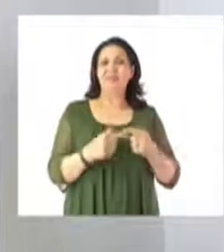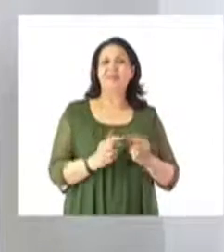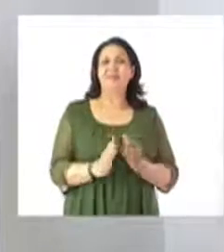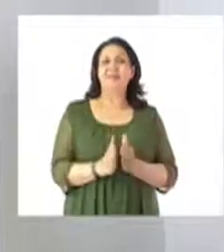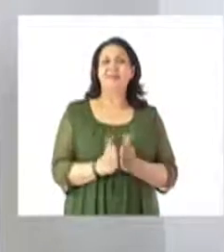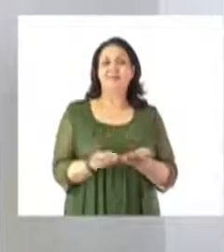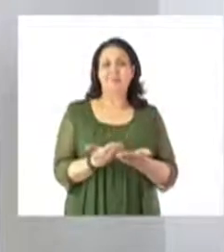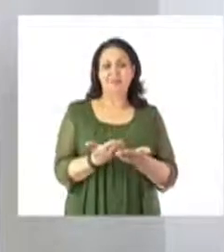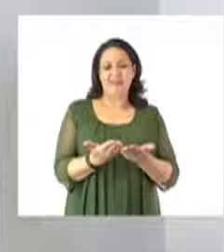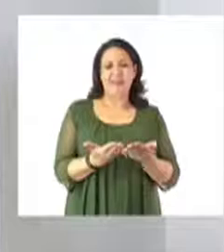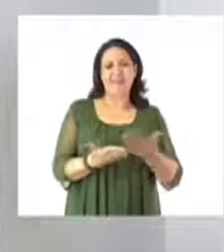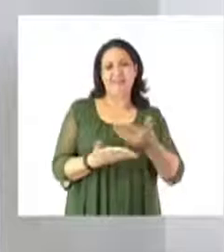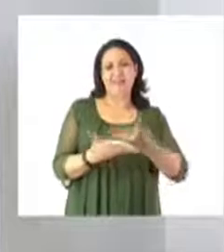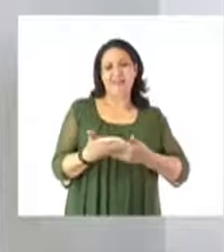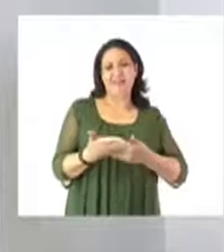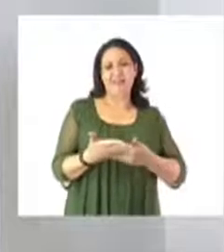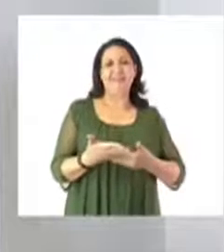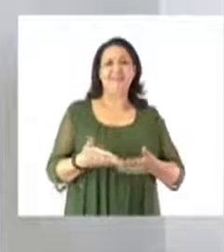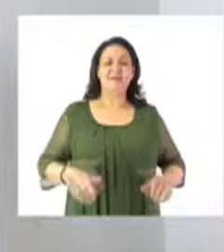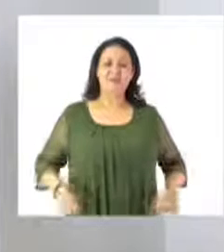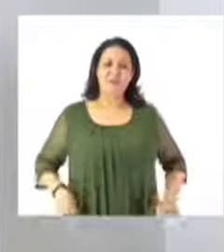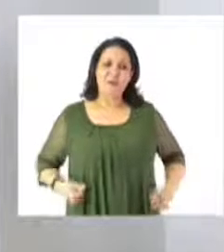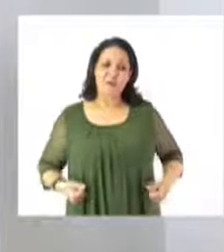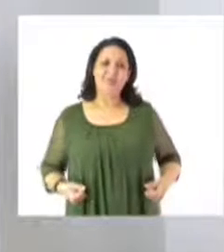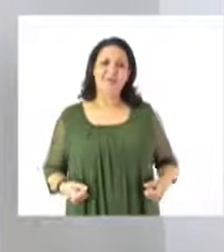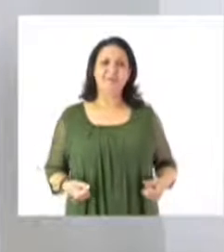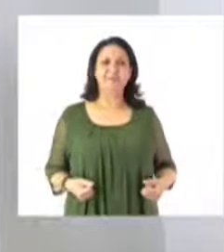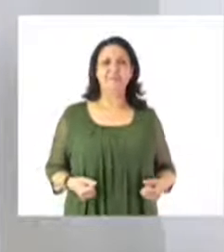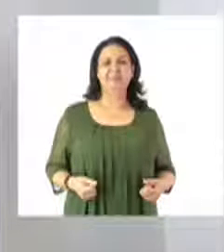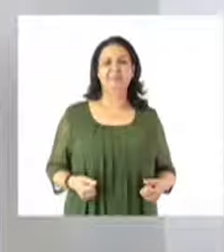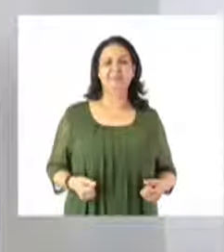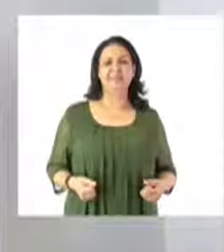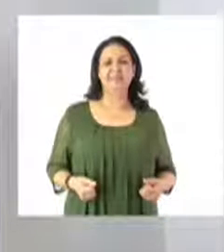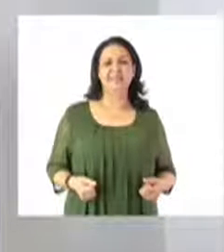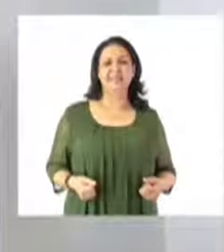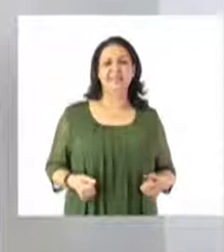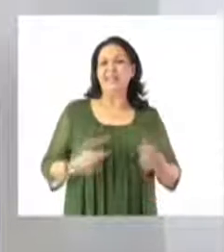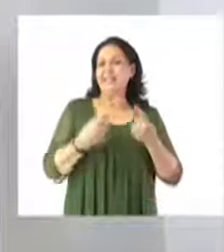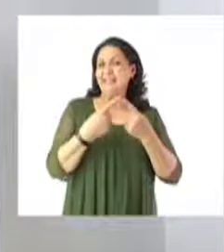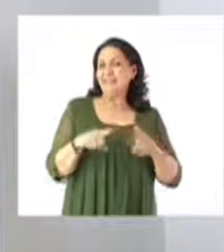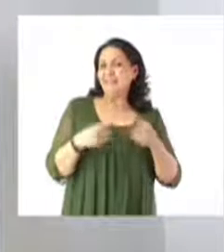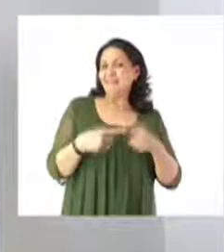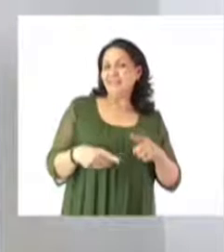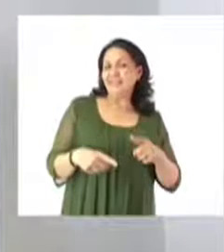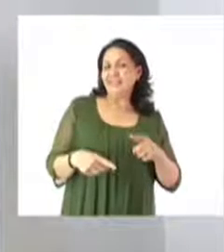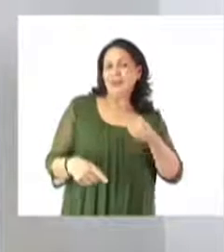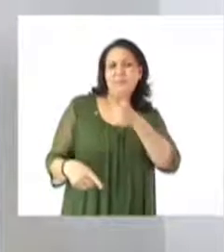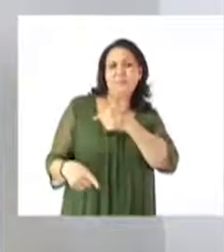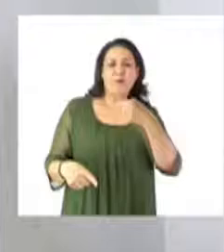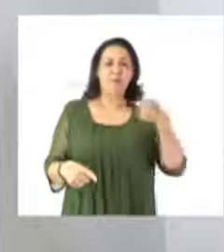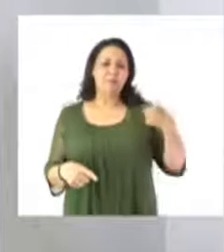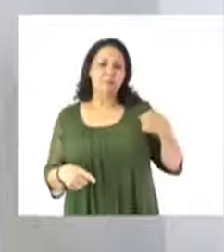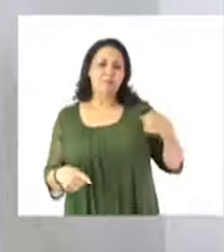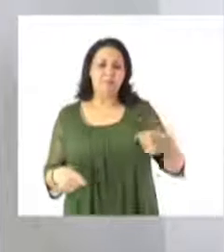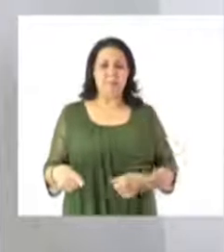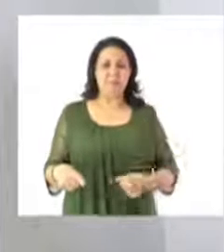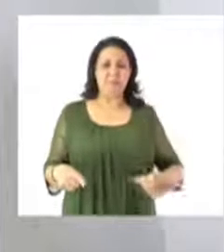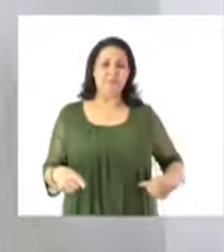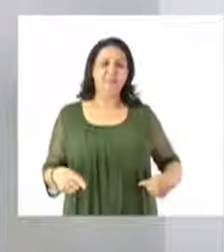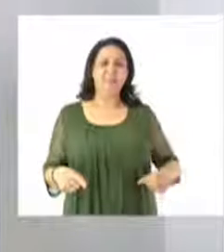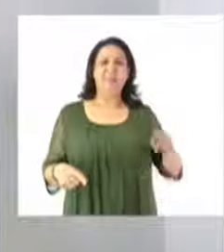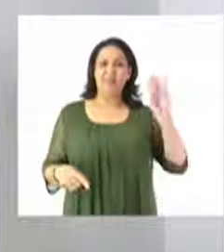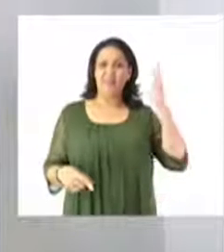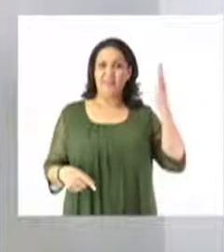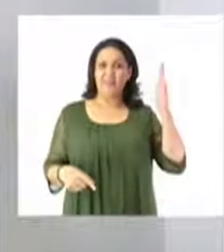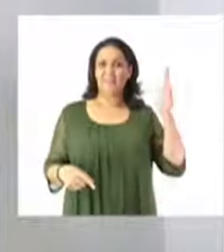have the picture of the boy. I want us to identify the different body parts on this picture. I want us